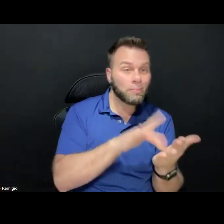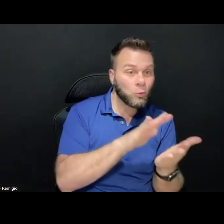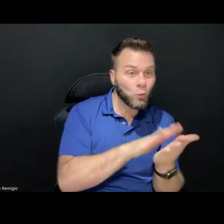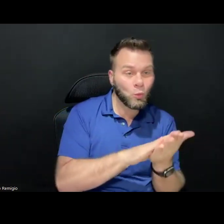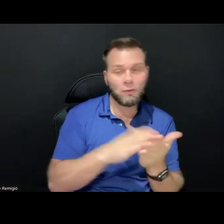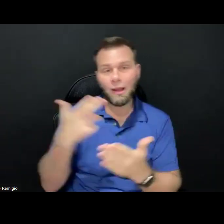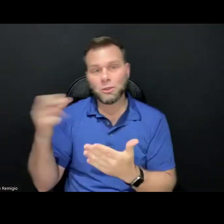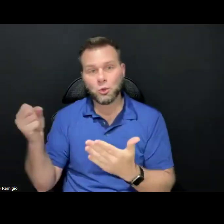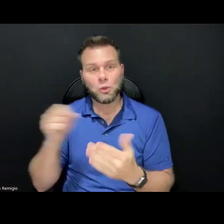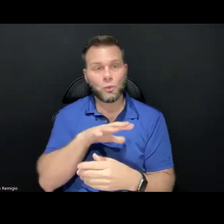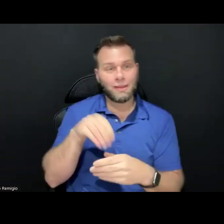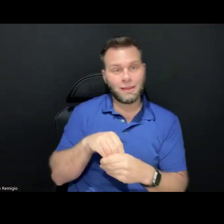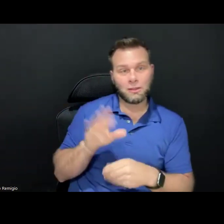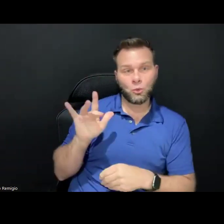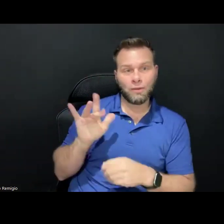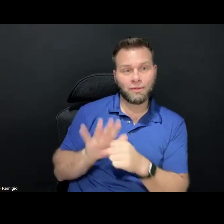in our 25 community region.